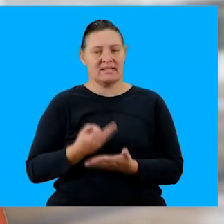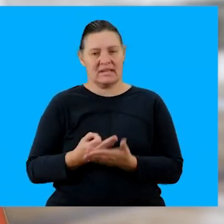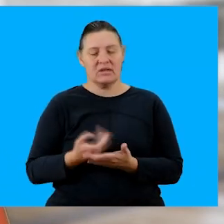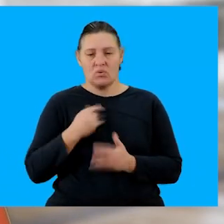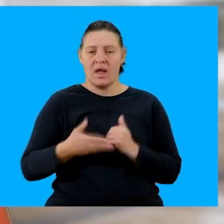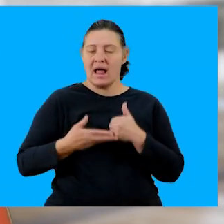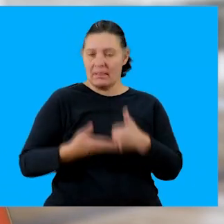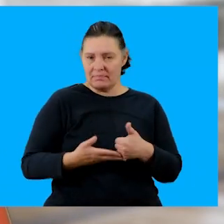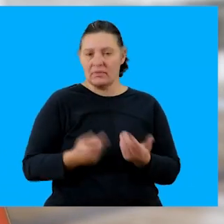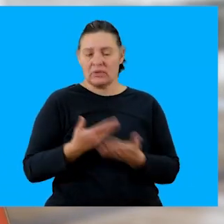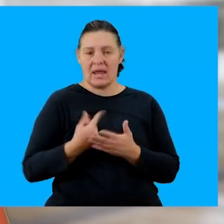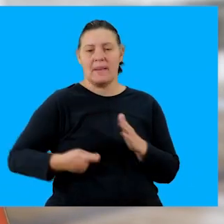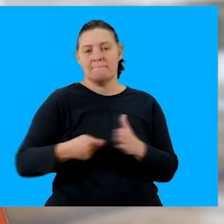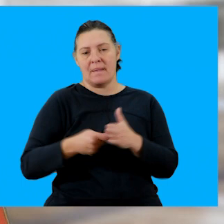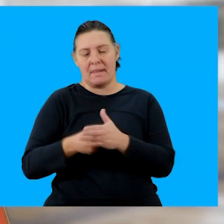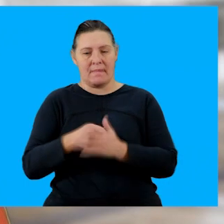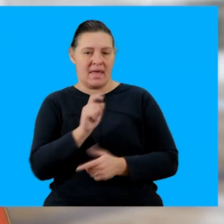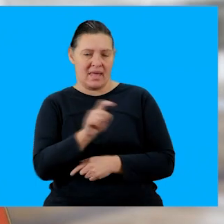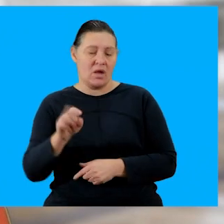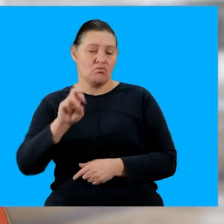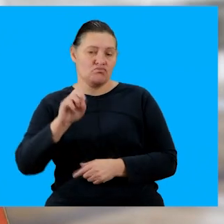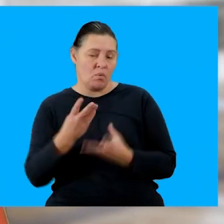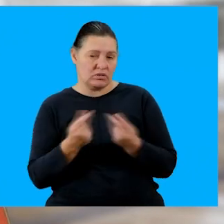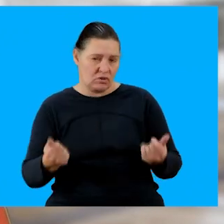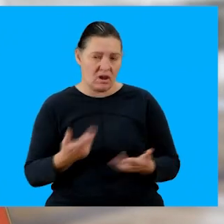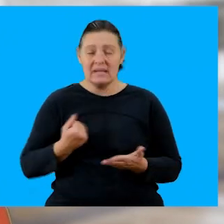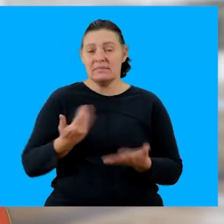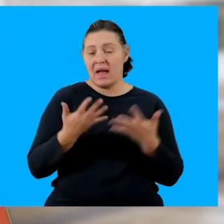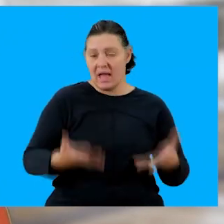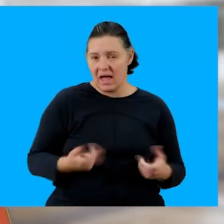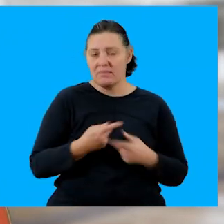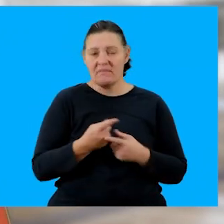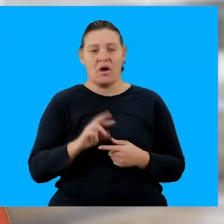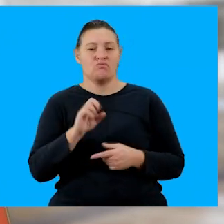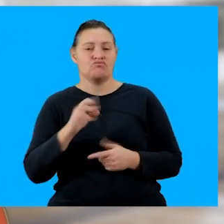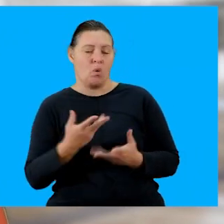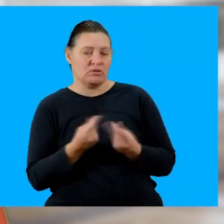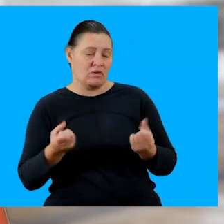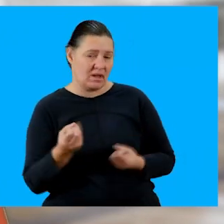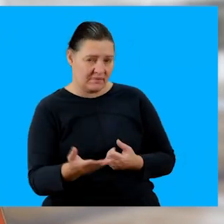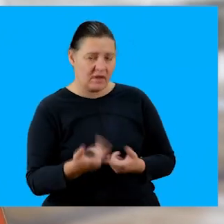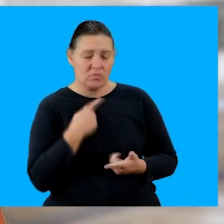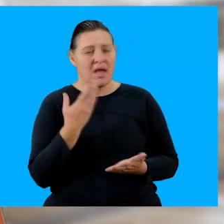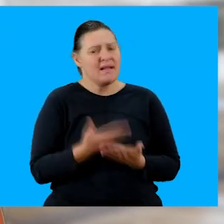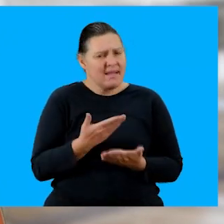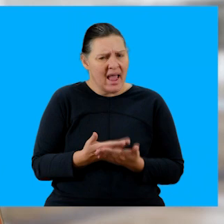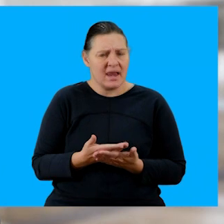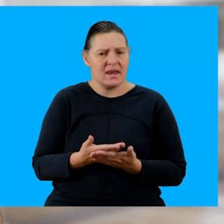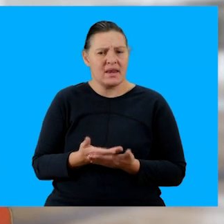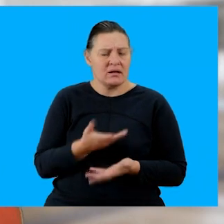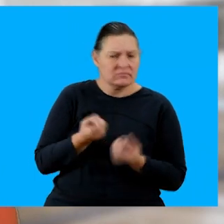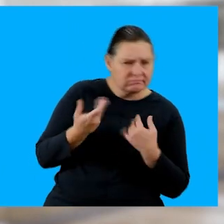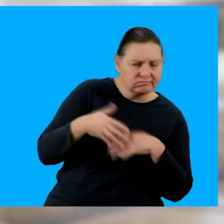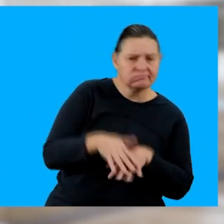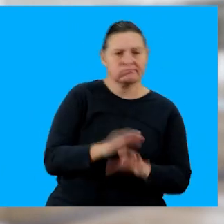funding that is going to assist you to be able to buy those raw materials, have suppliers that are going to supply you with the raw materials so that you can be able